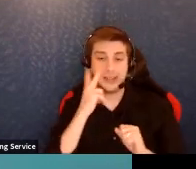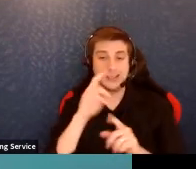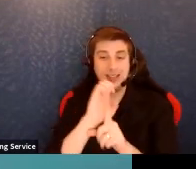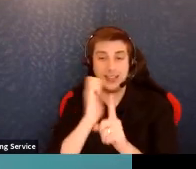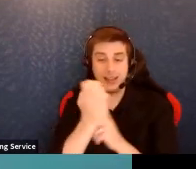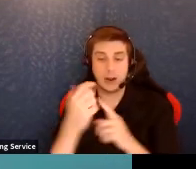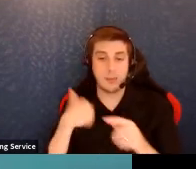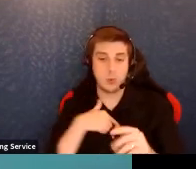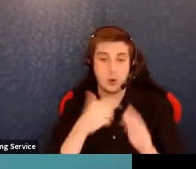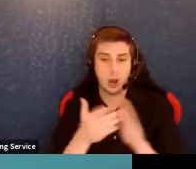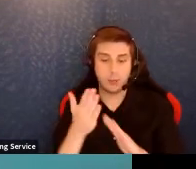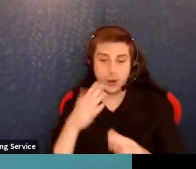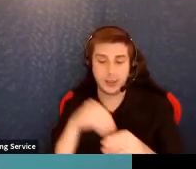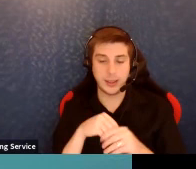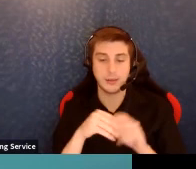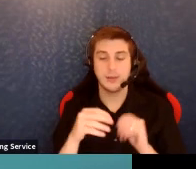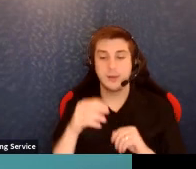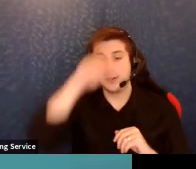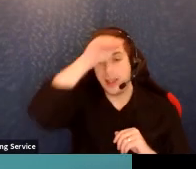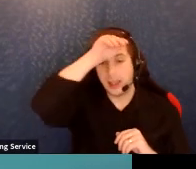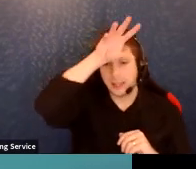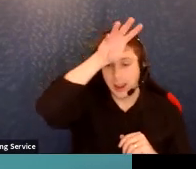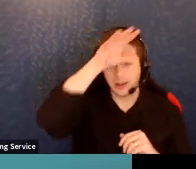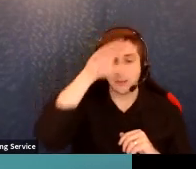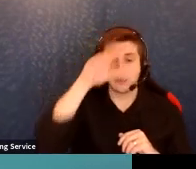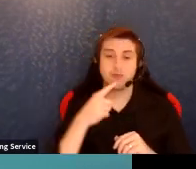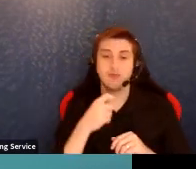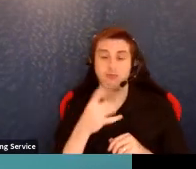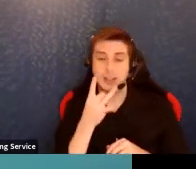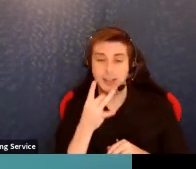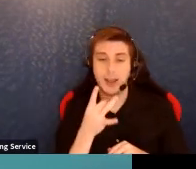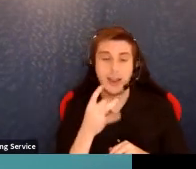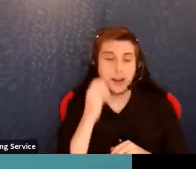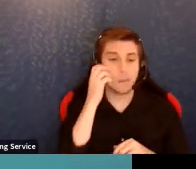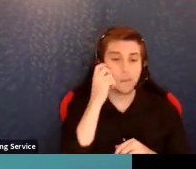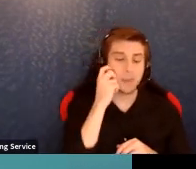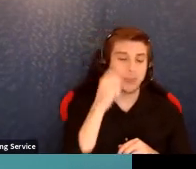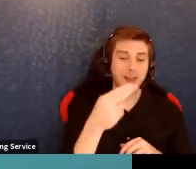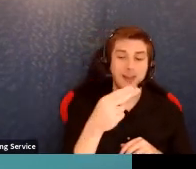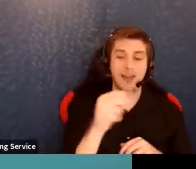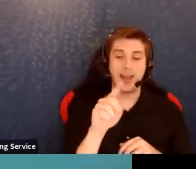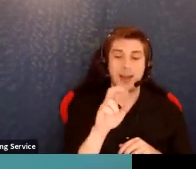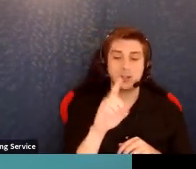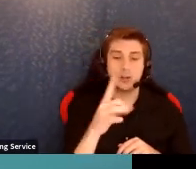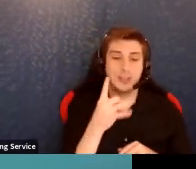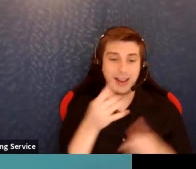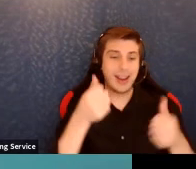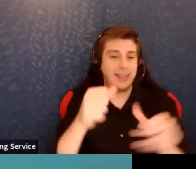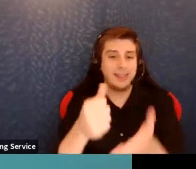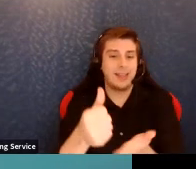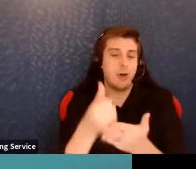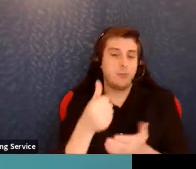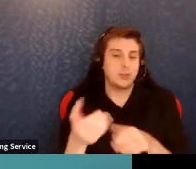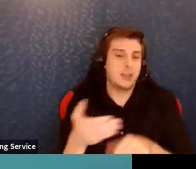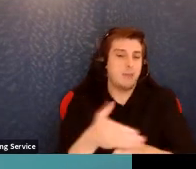in, headlamps, red lights, hazard lights, anything else that can help us improve our understanding and